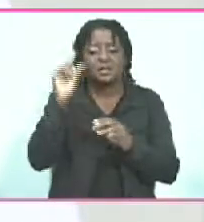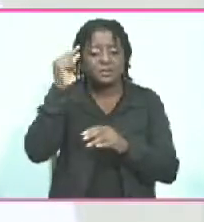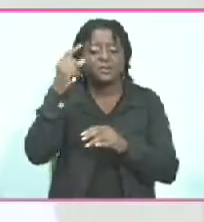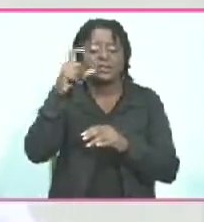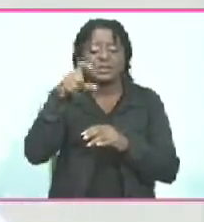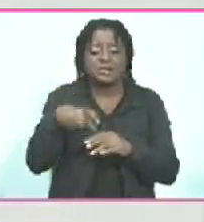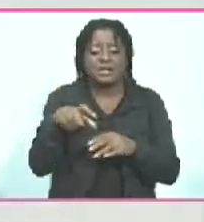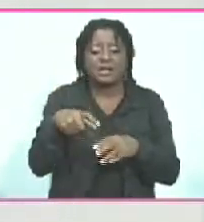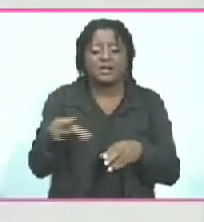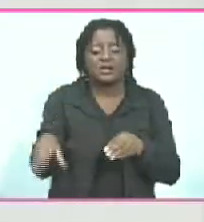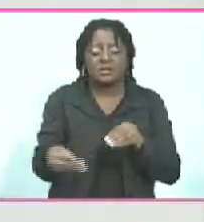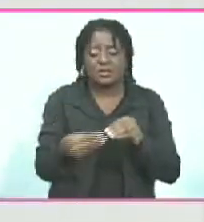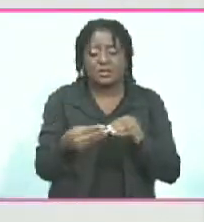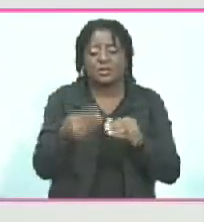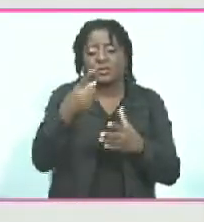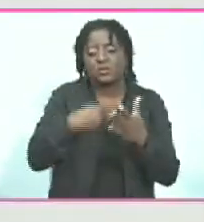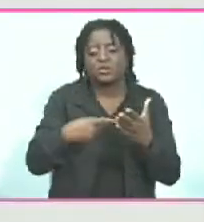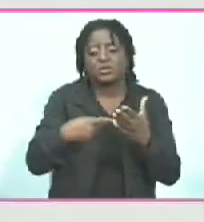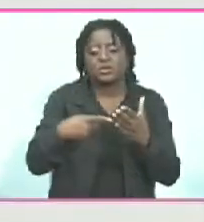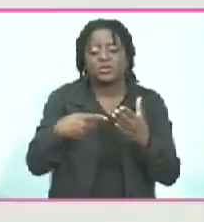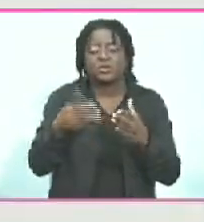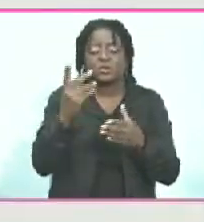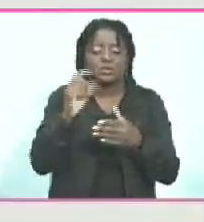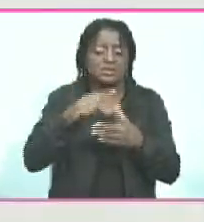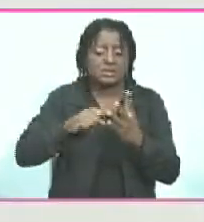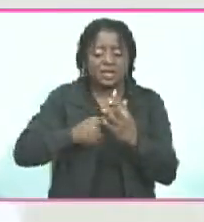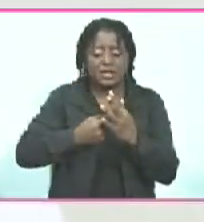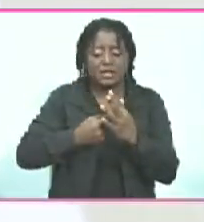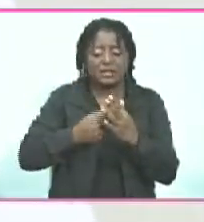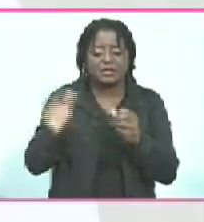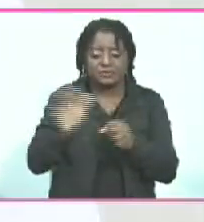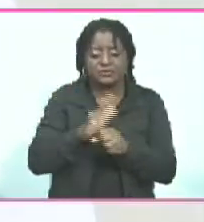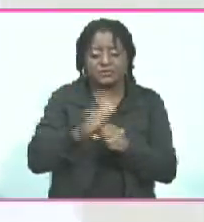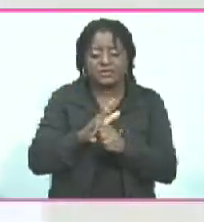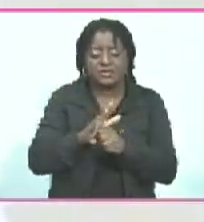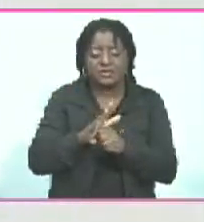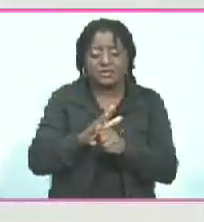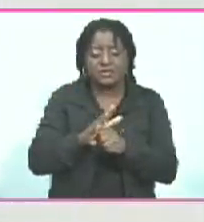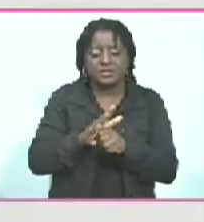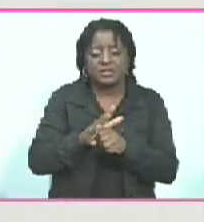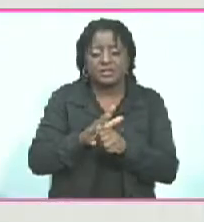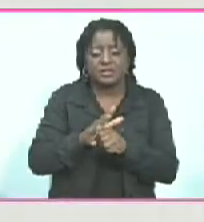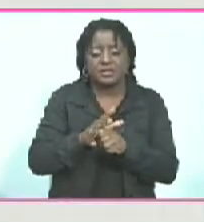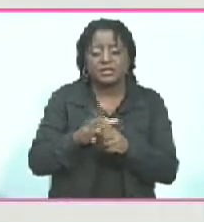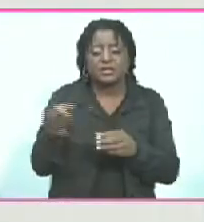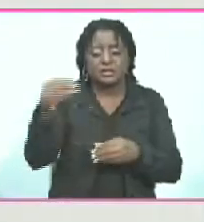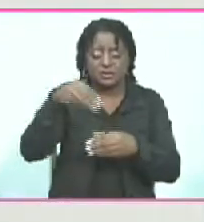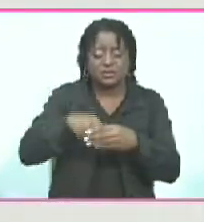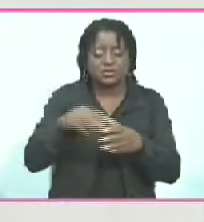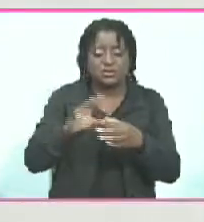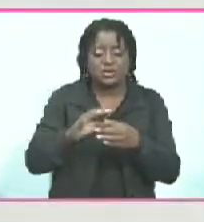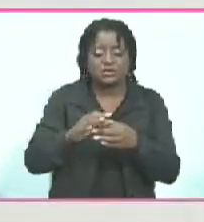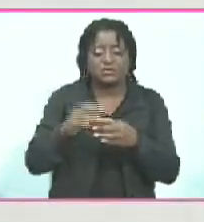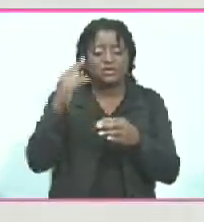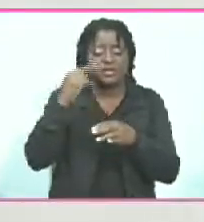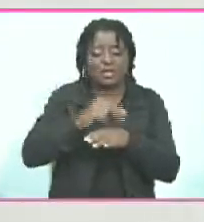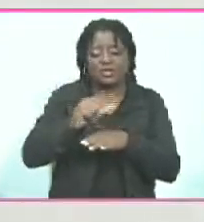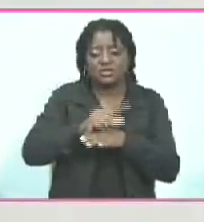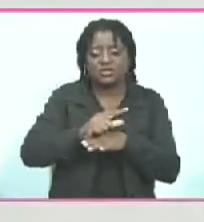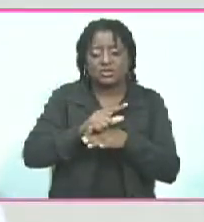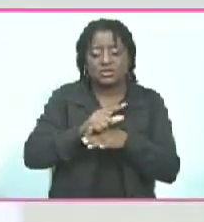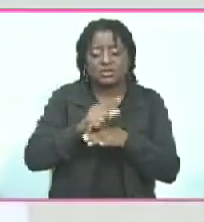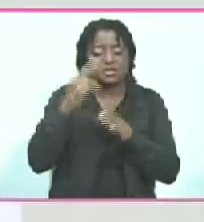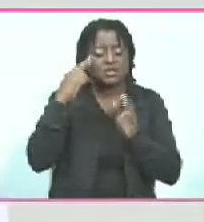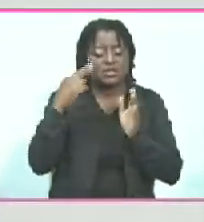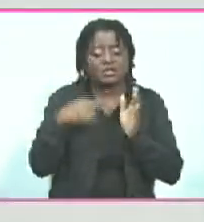what was started by the previous administration to fully implement recognition of national heroes. To appoint the advisory committee